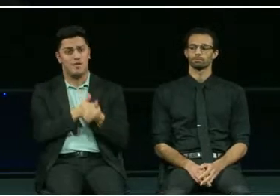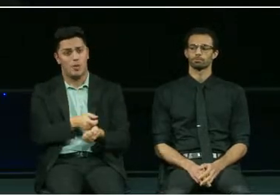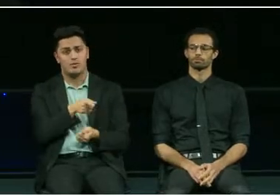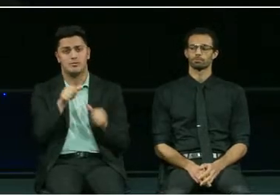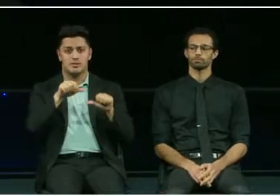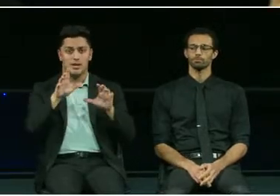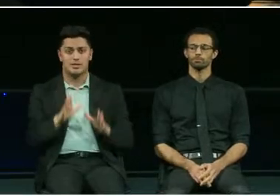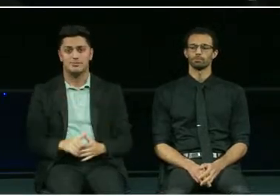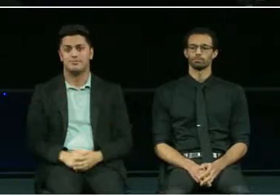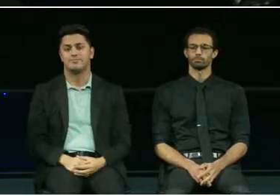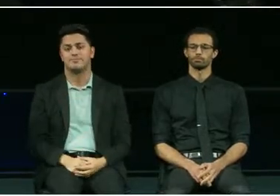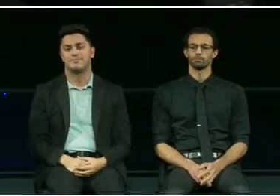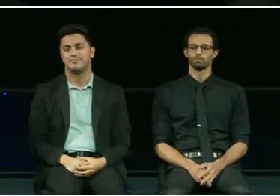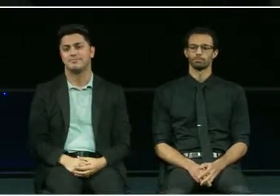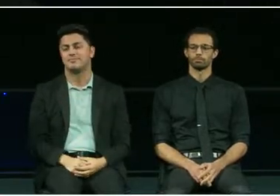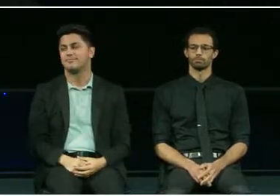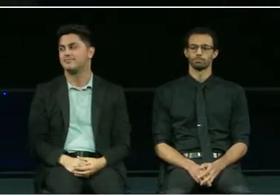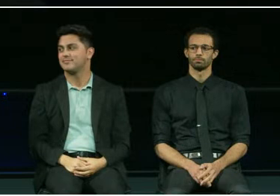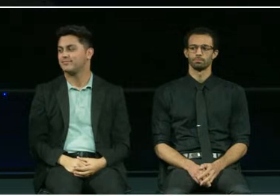yeah.